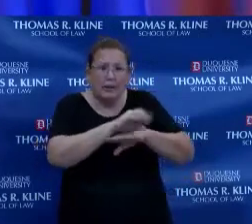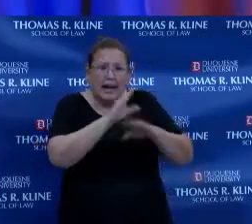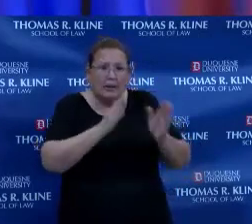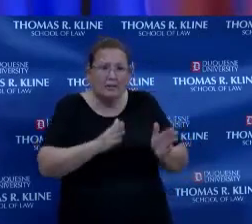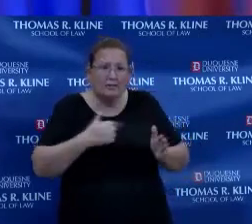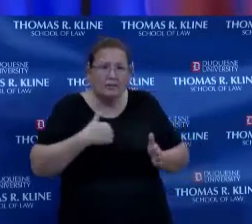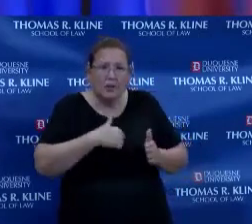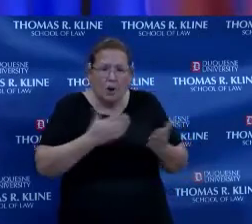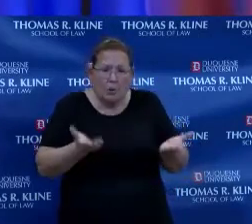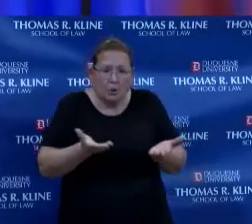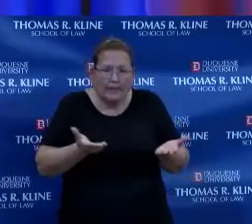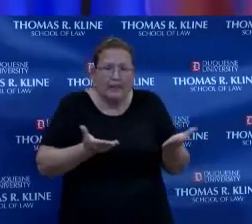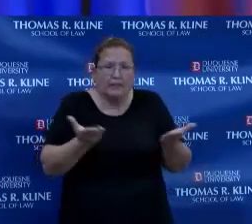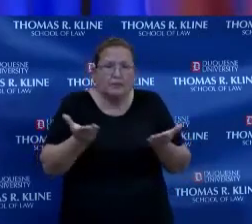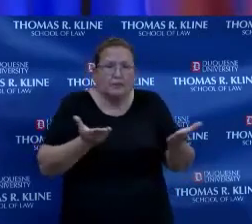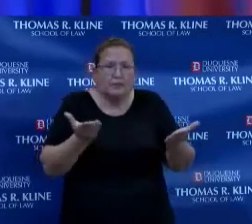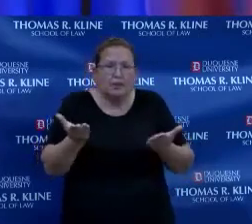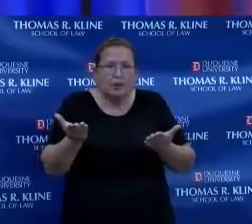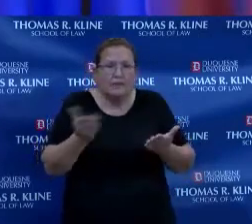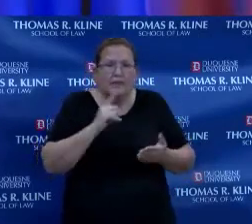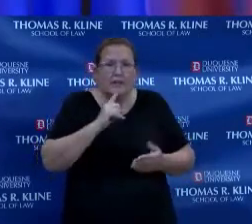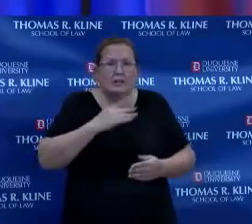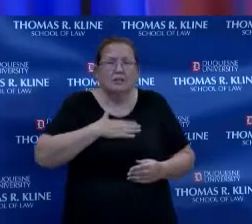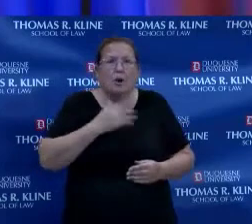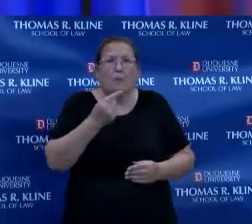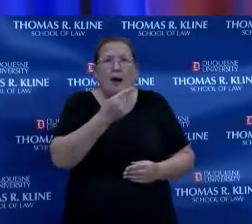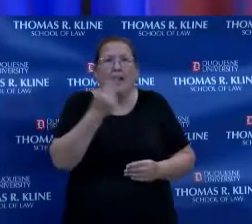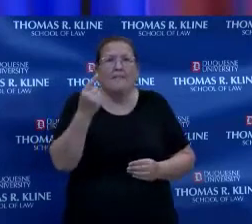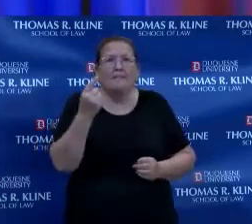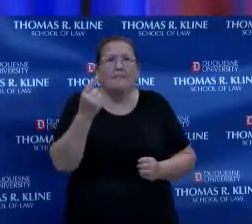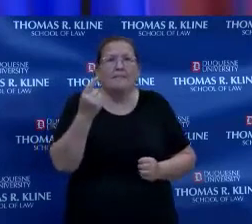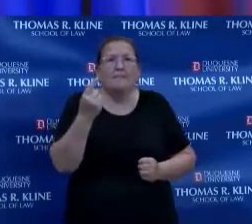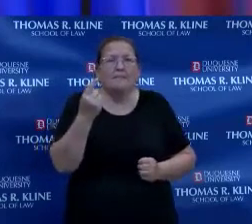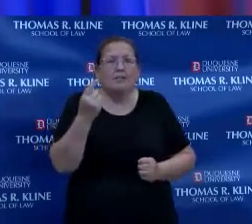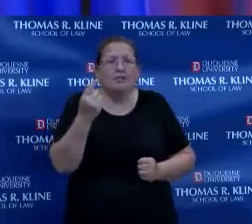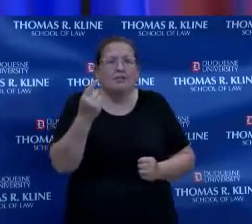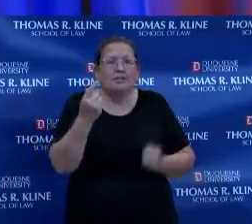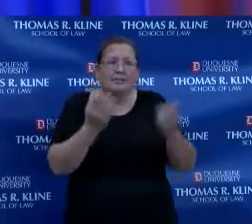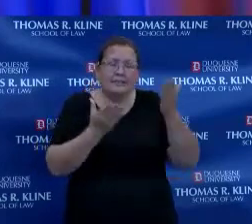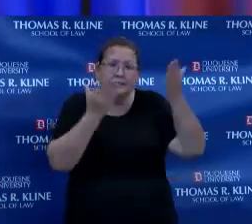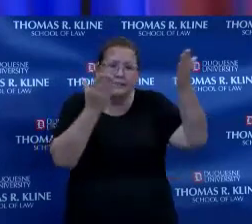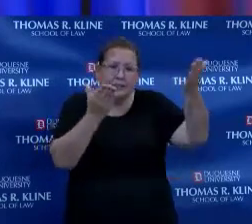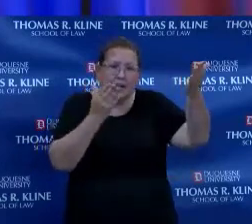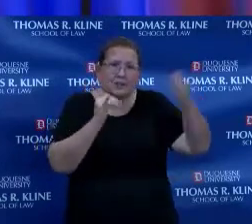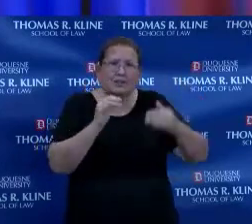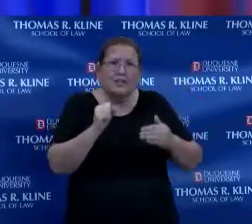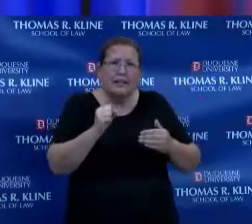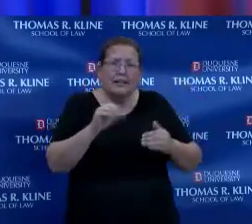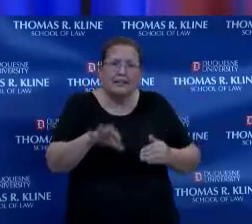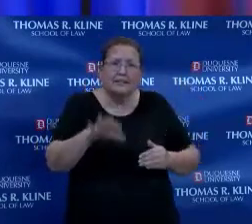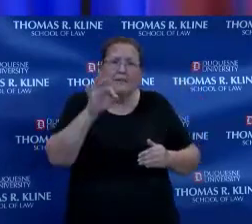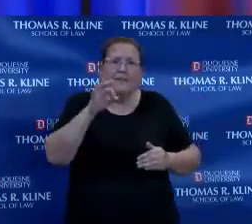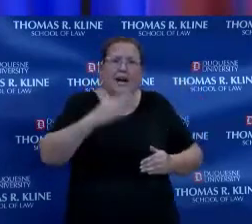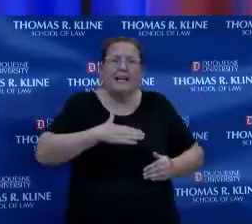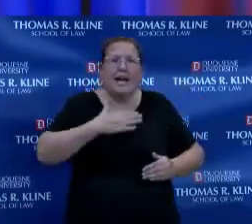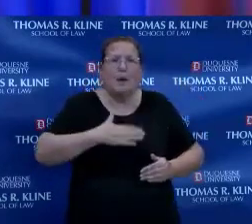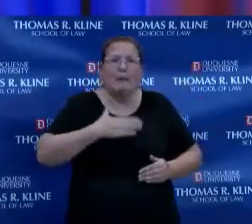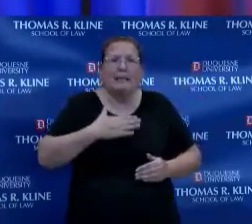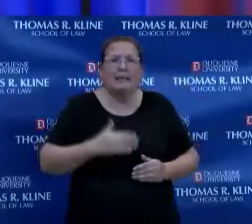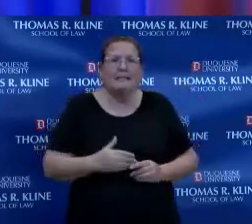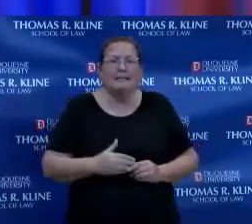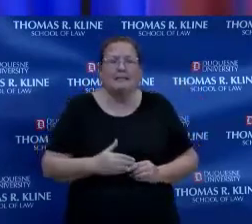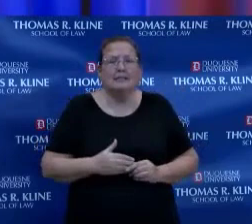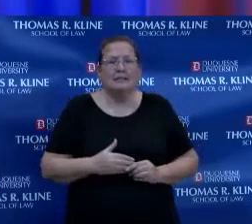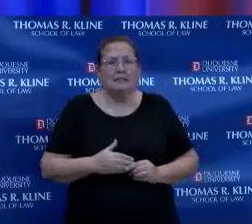to serve. So my first proposition is to find happiness, to find work